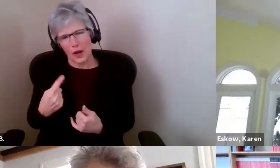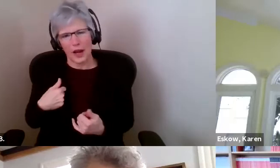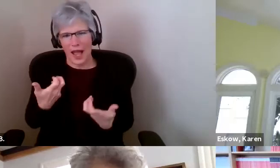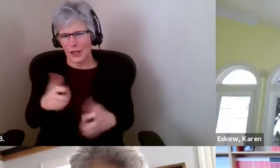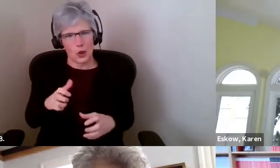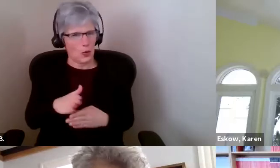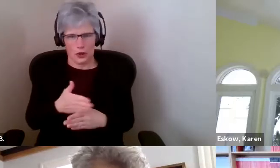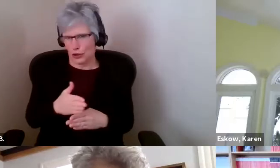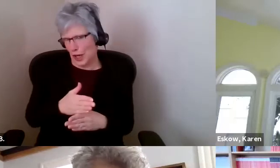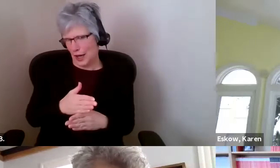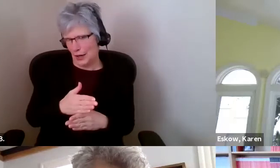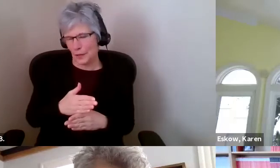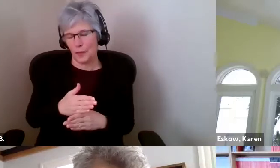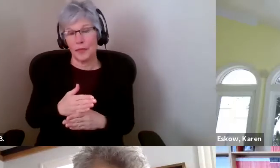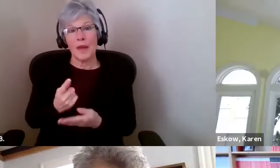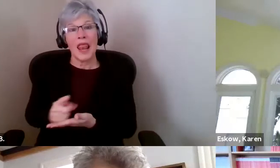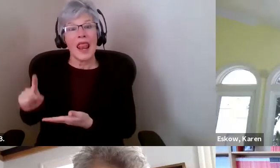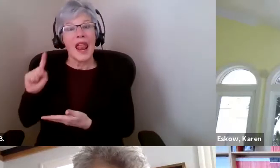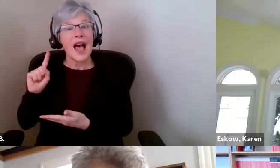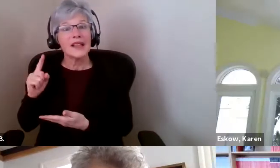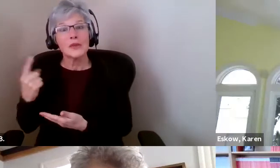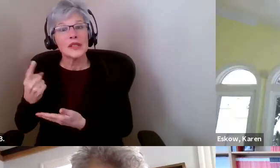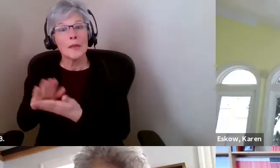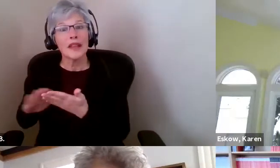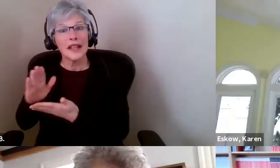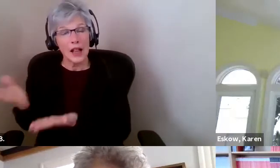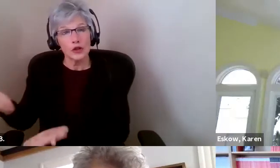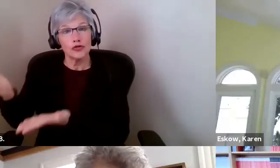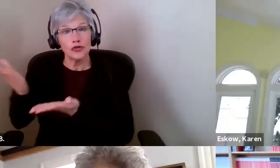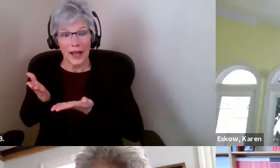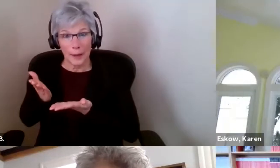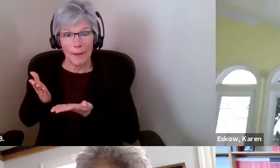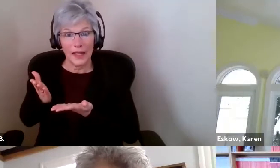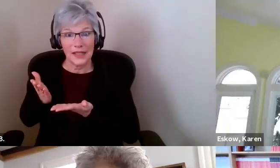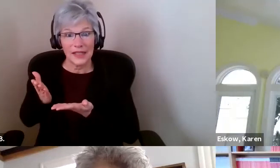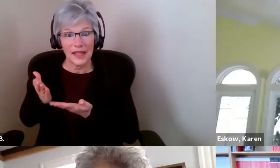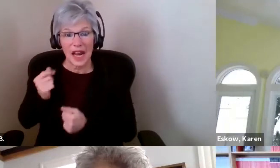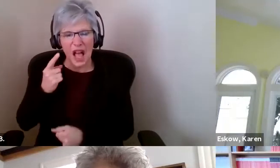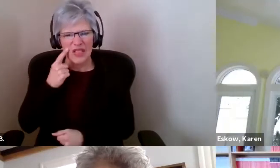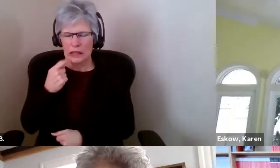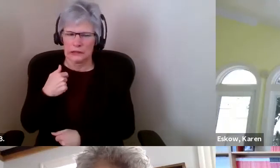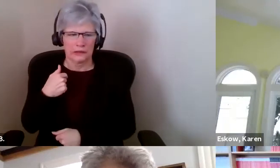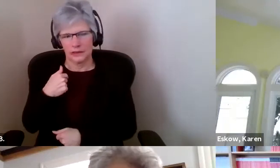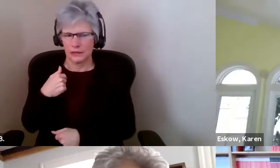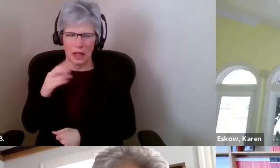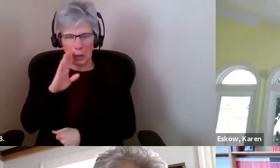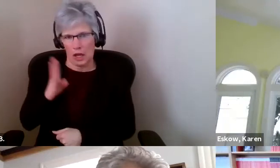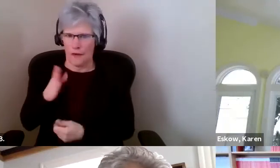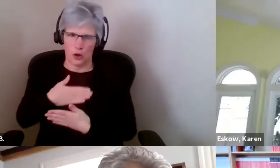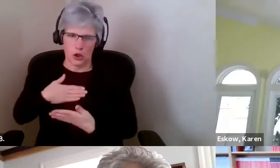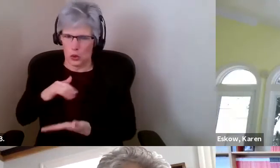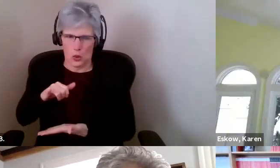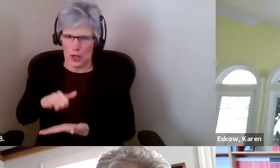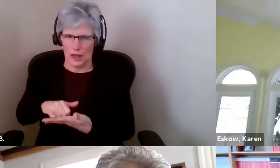college recommended last week to me and I thought I will never enjoy this. I'm sure of it and I can't